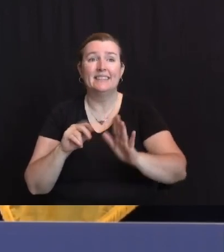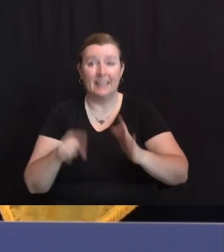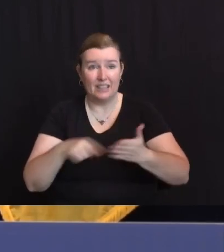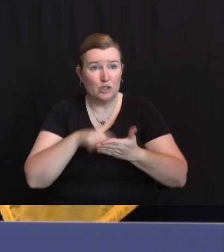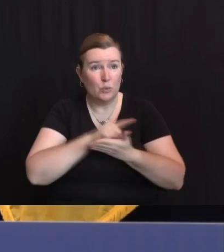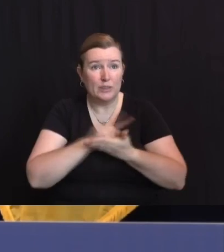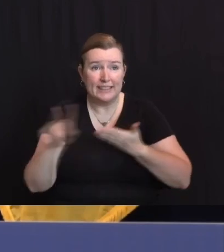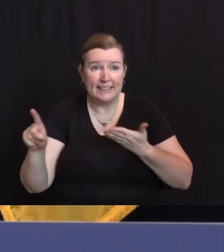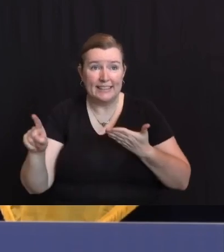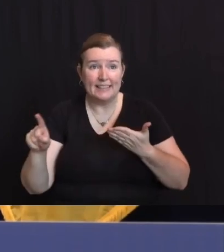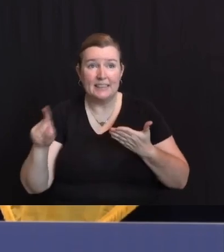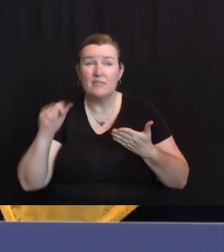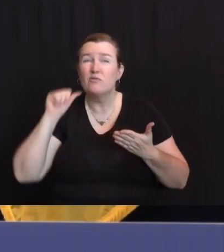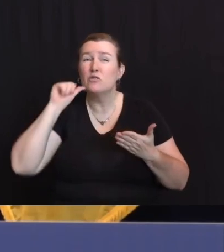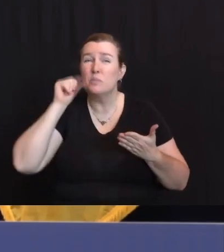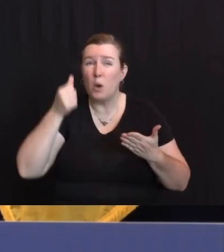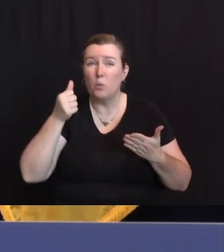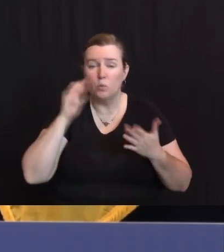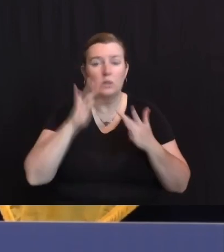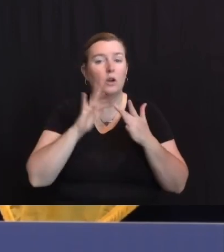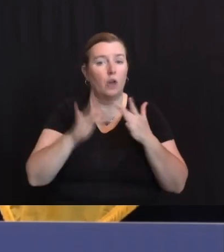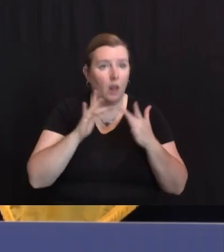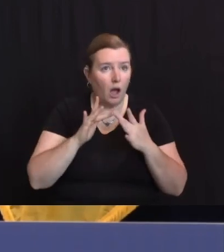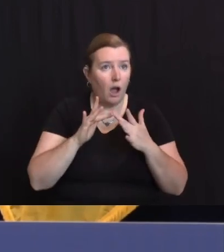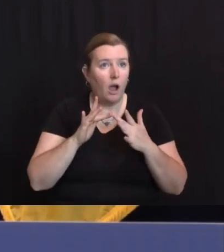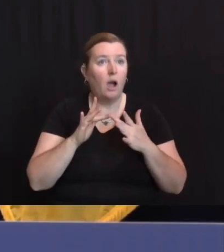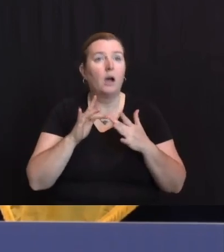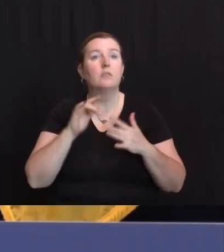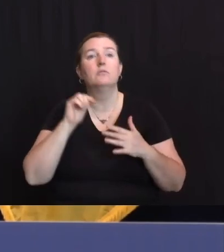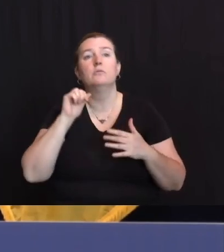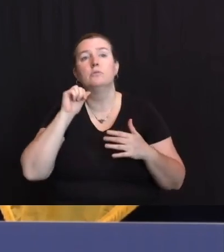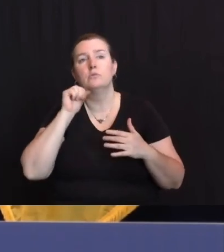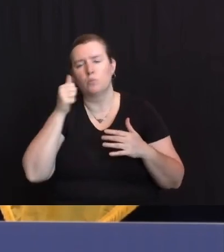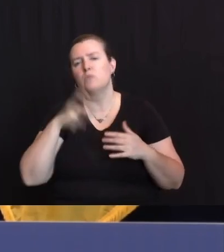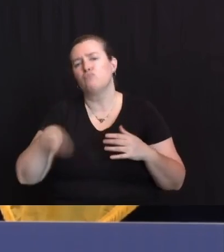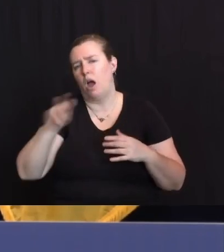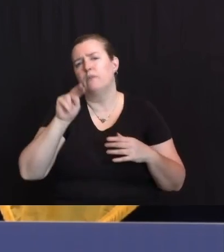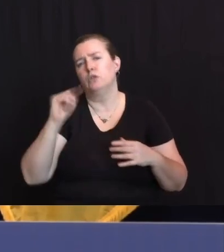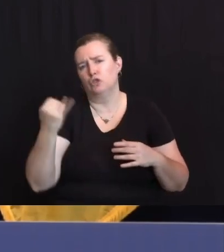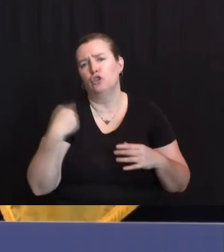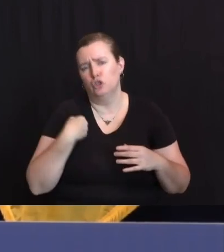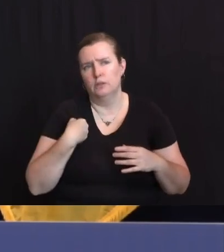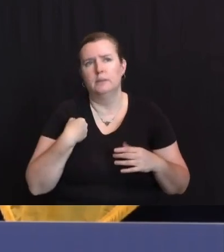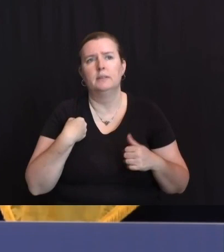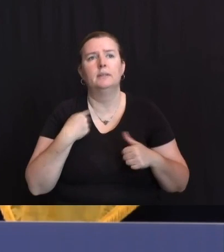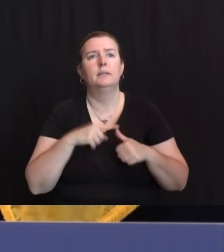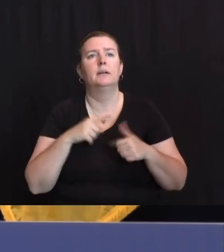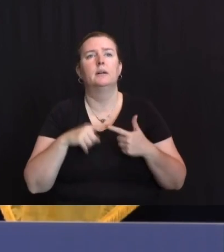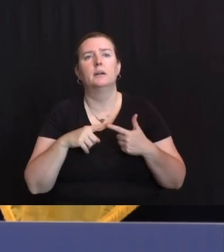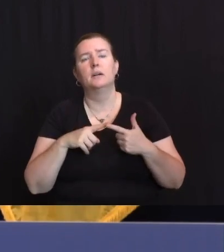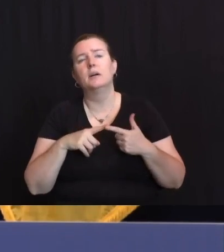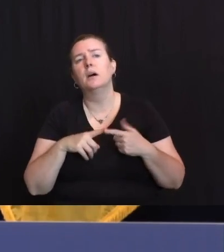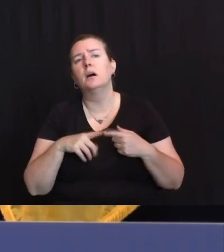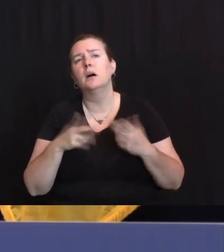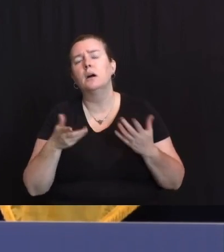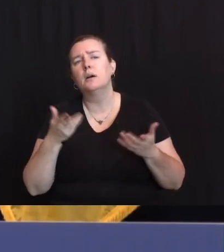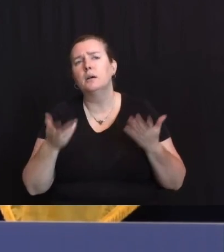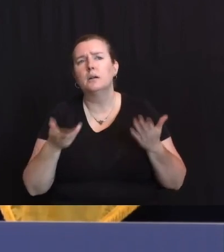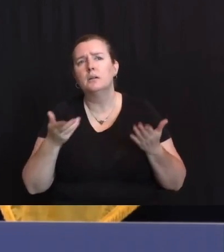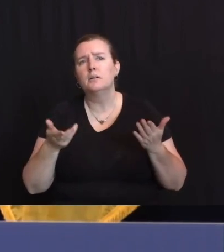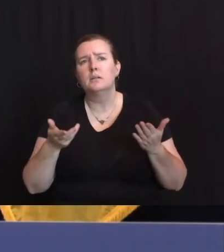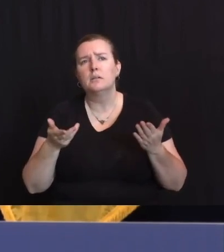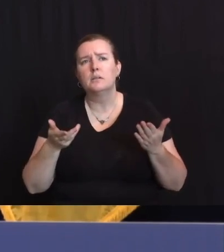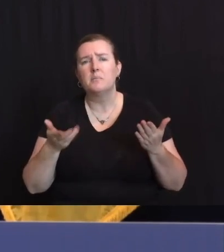will be virtual. I'm going to be traveling around the state a little bit tomorrow, and I think I'll have an opportunity to, in